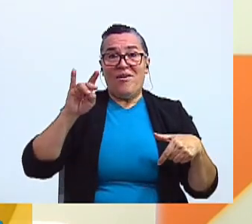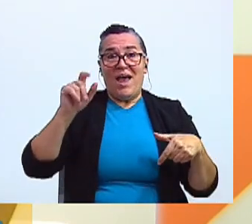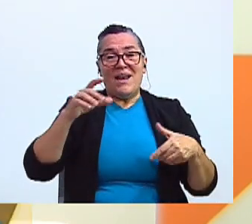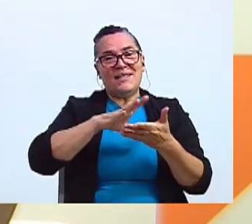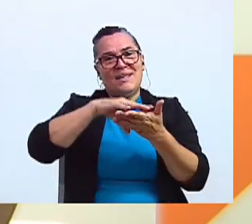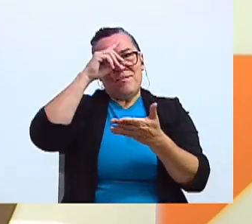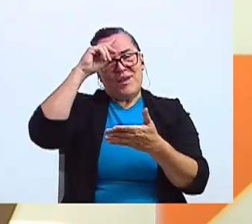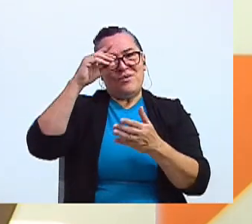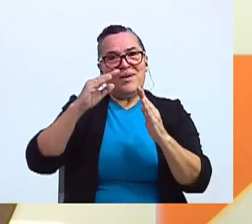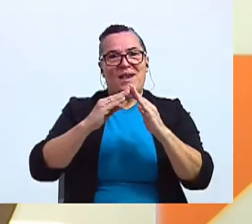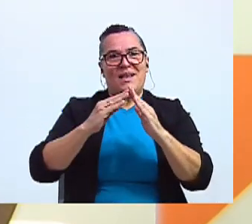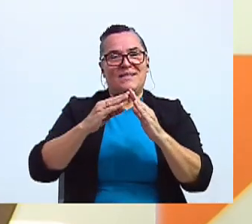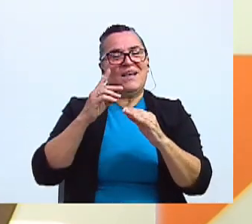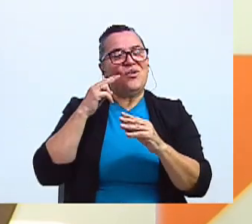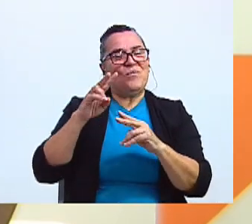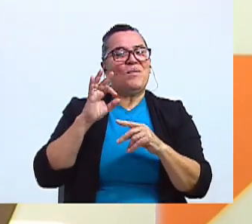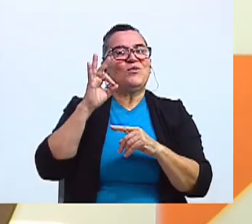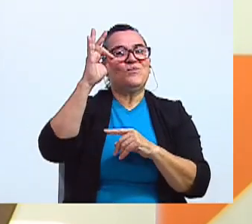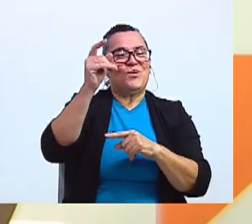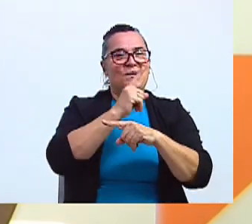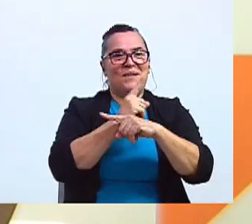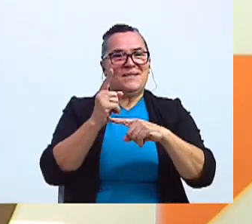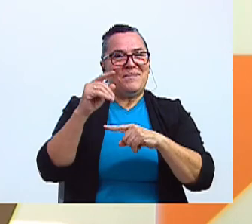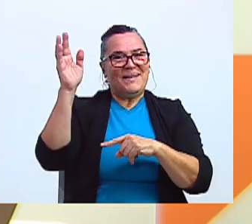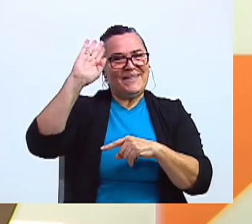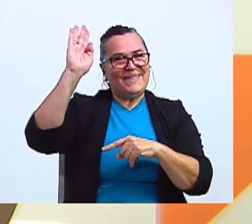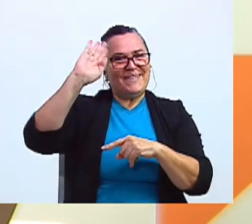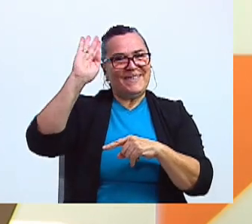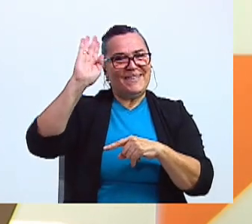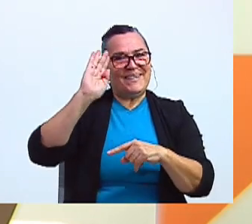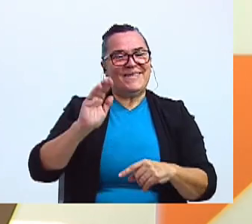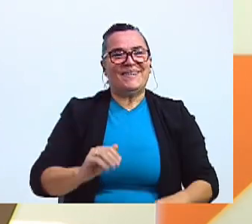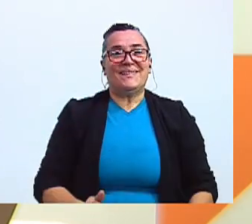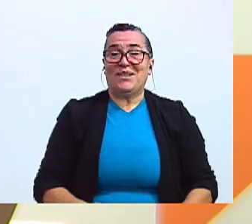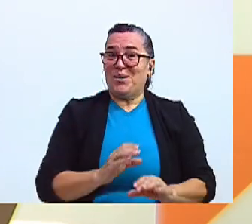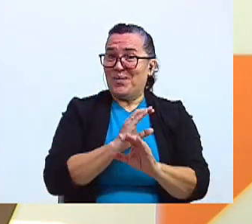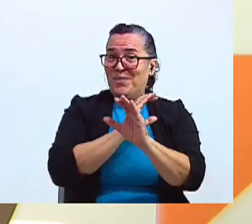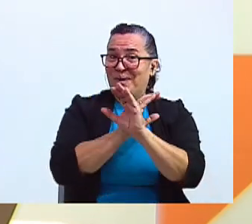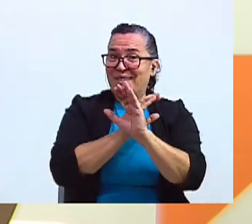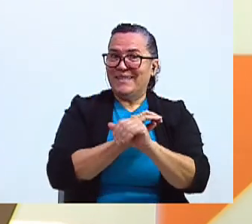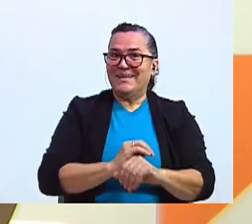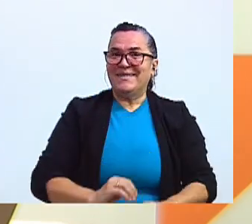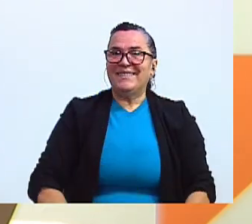Aprendo en Casa. See you next week. Okay, bye bye. Take care.